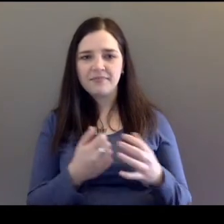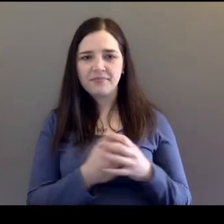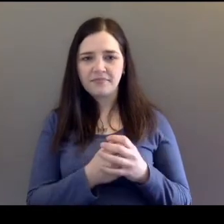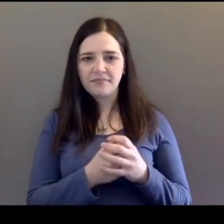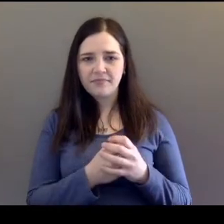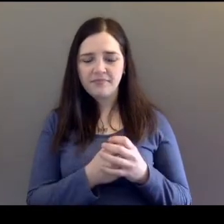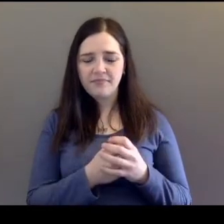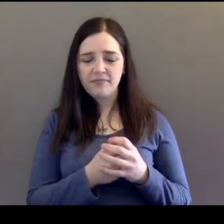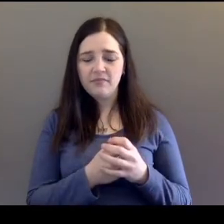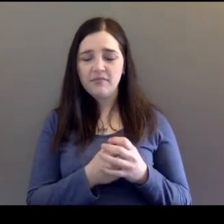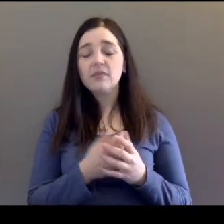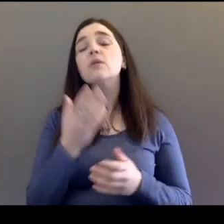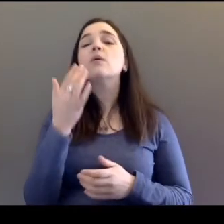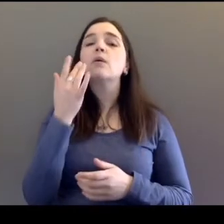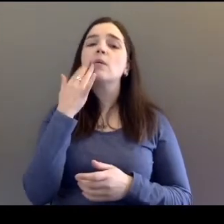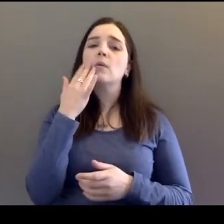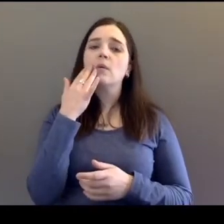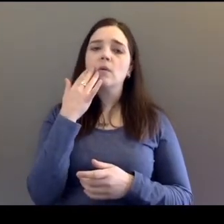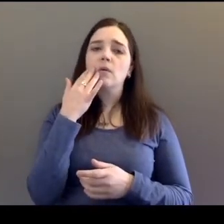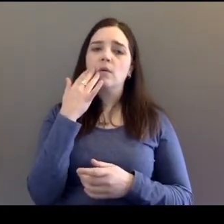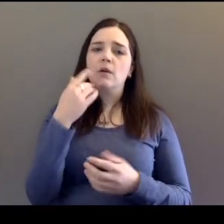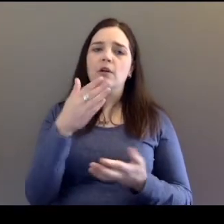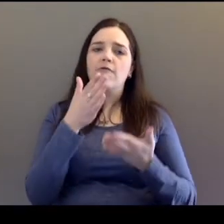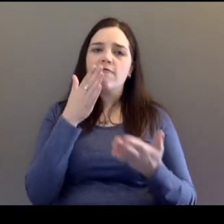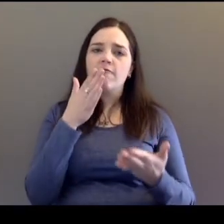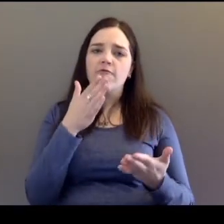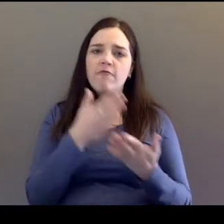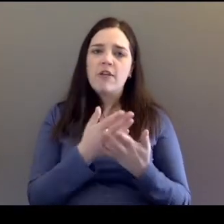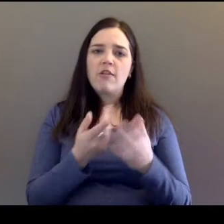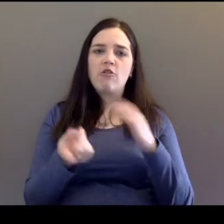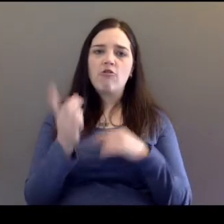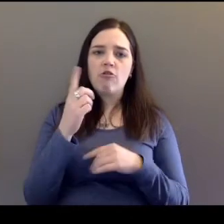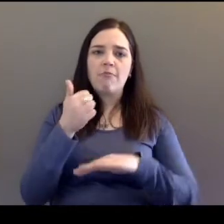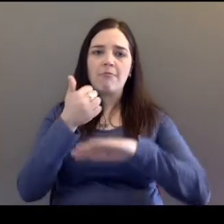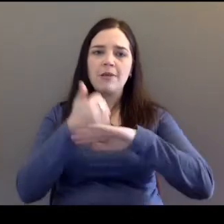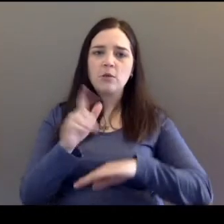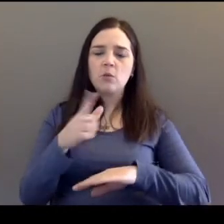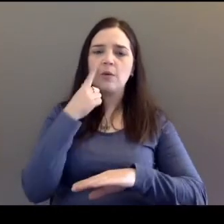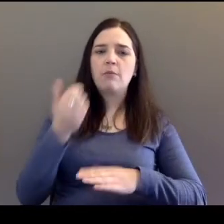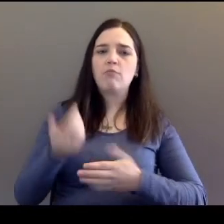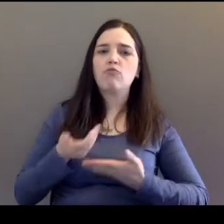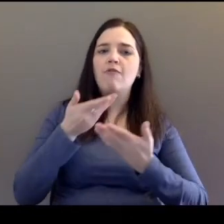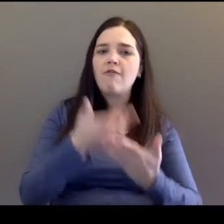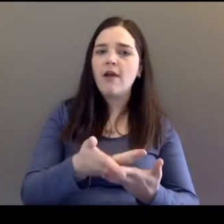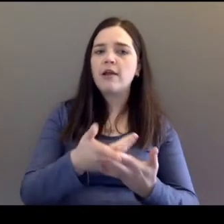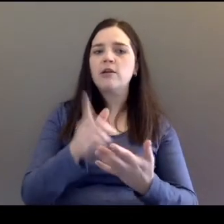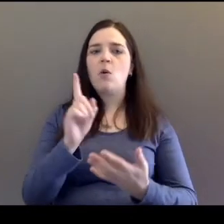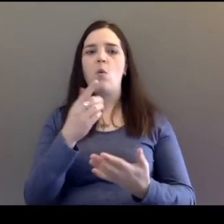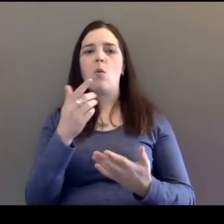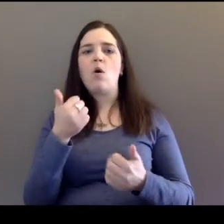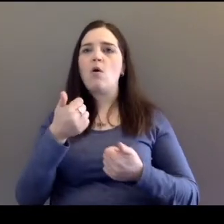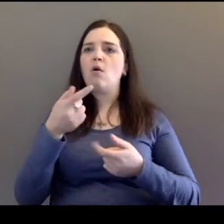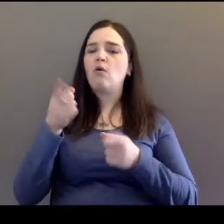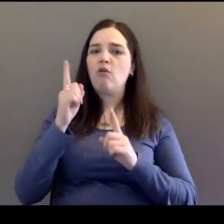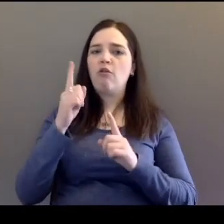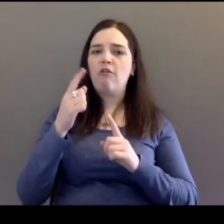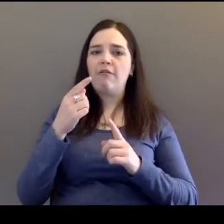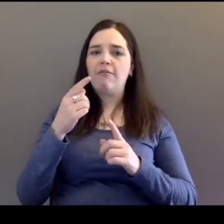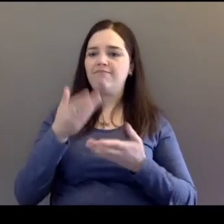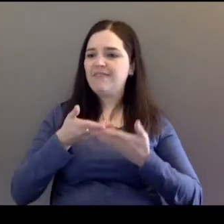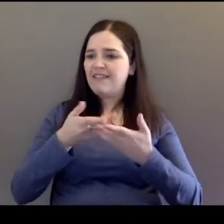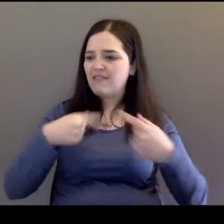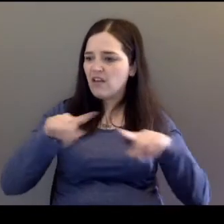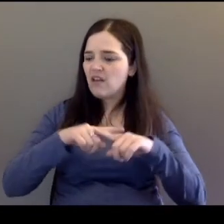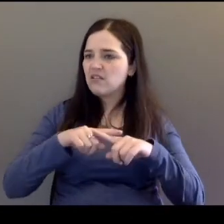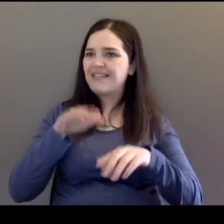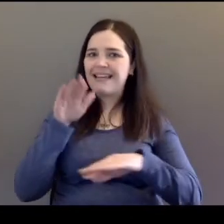You see, when our faith in God is based on what we do, what we can provide, what God gives us, and all the external things,